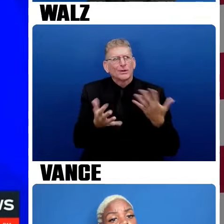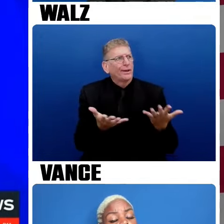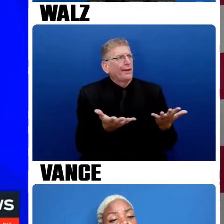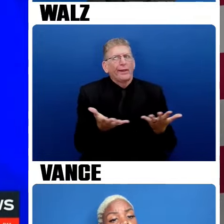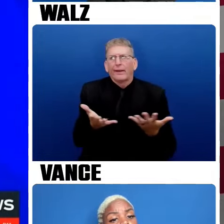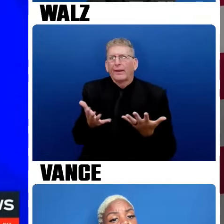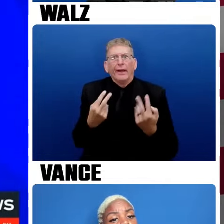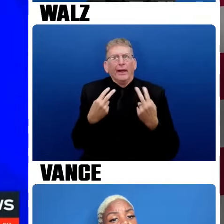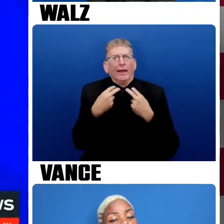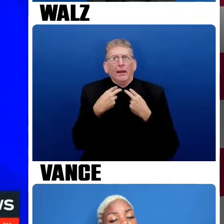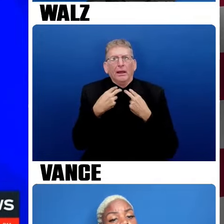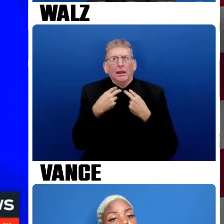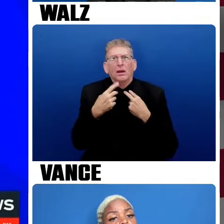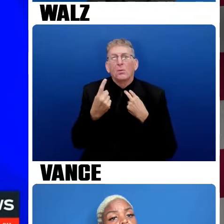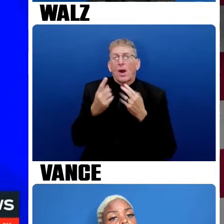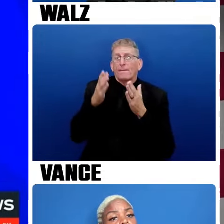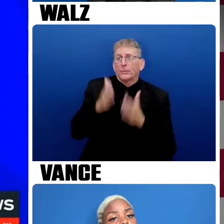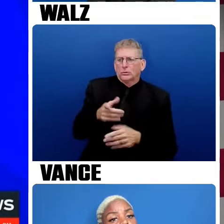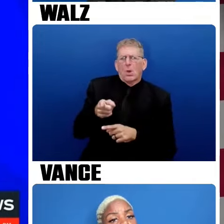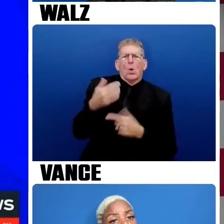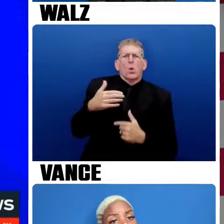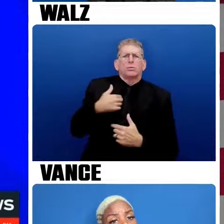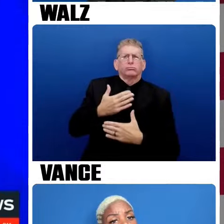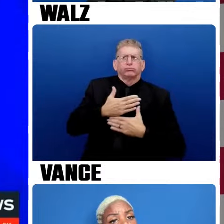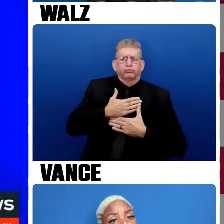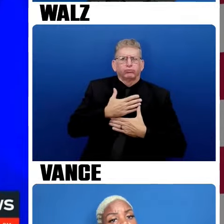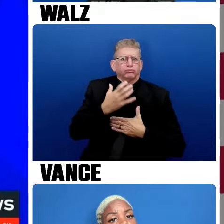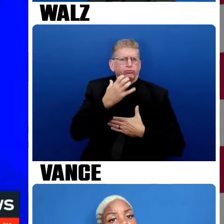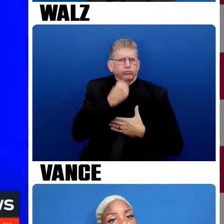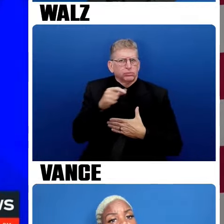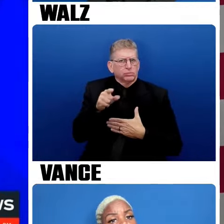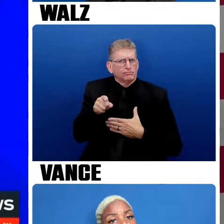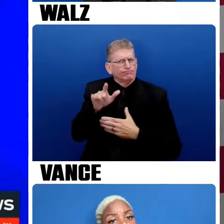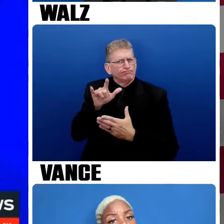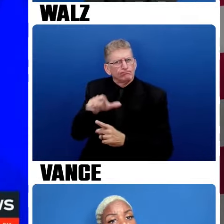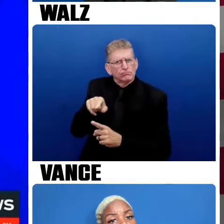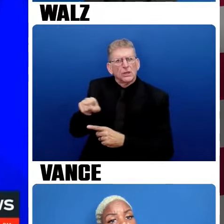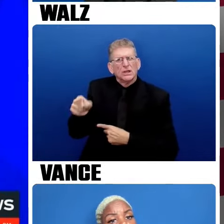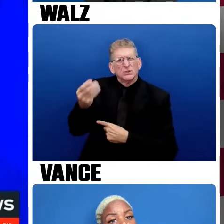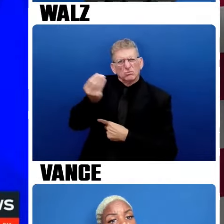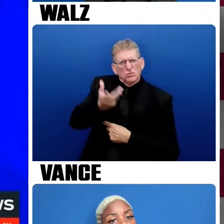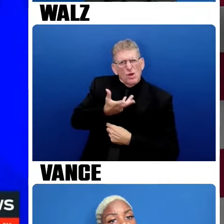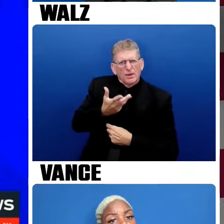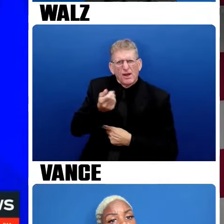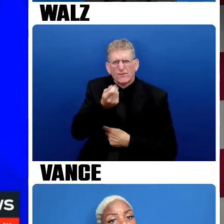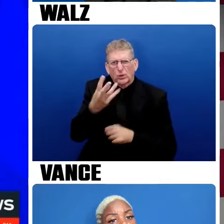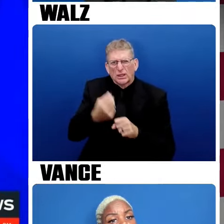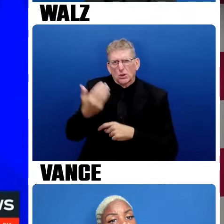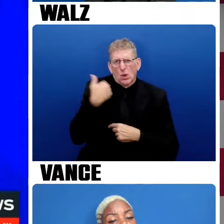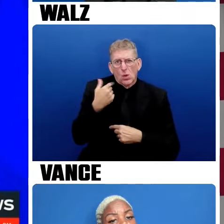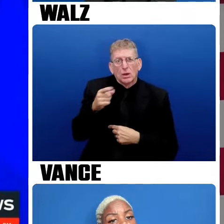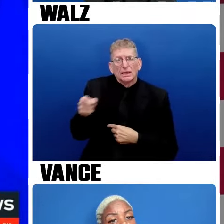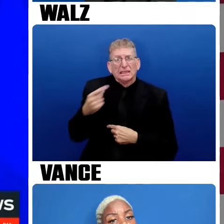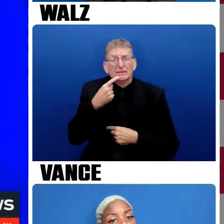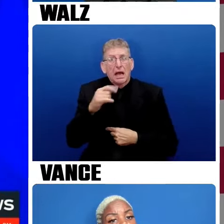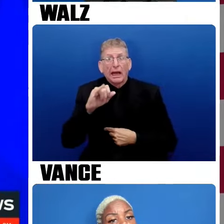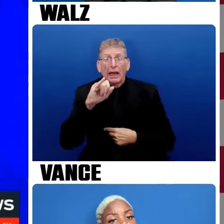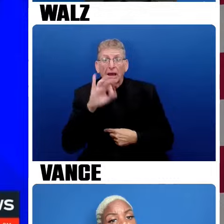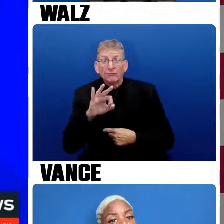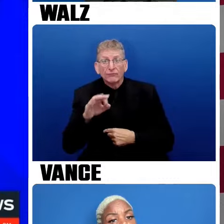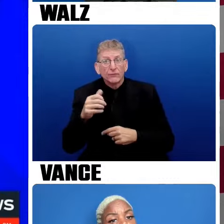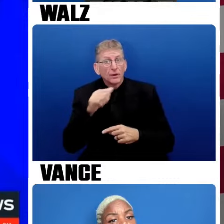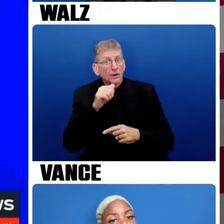tonight, and I love you. And she told me something a couple years ago that she felt like if she hadn't had that abortion, that it would have destroyed her